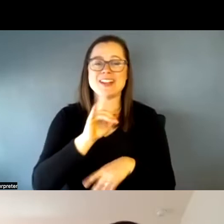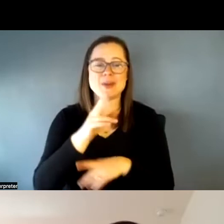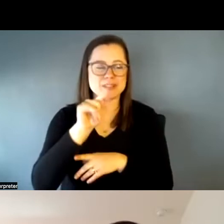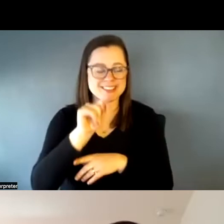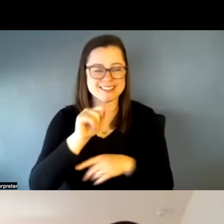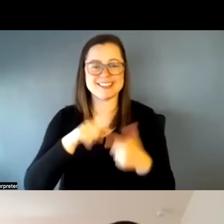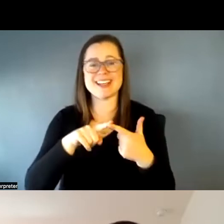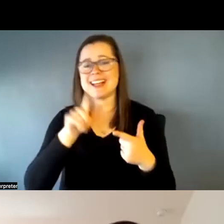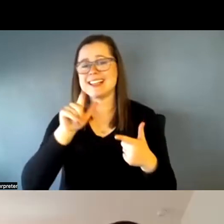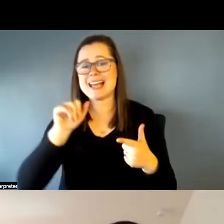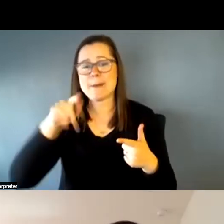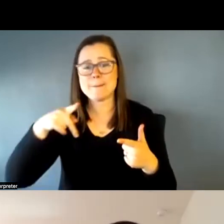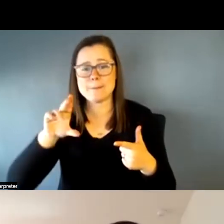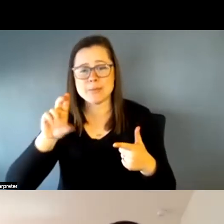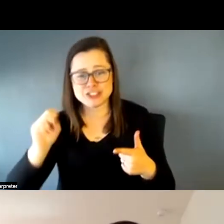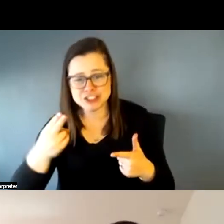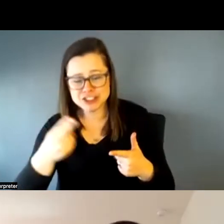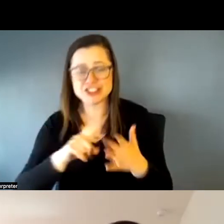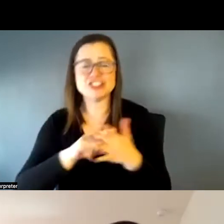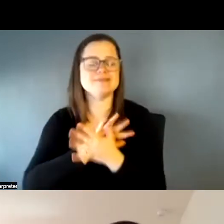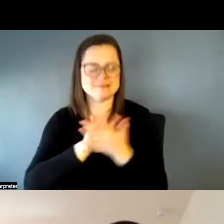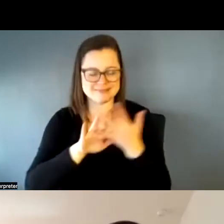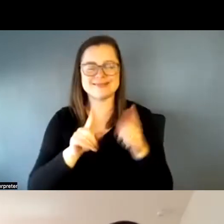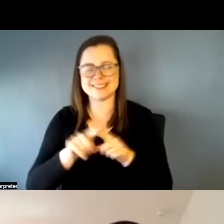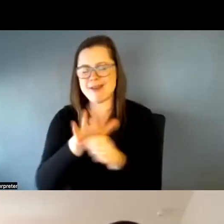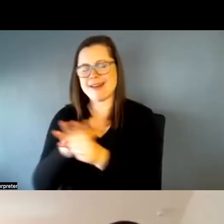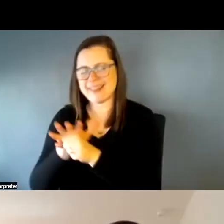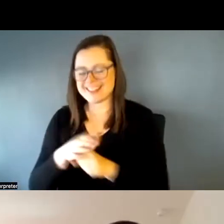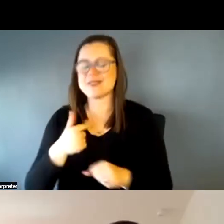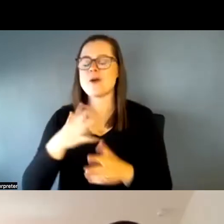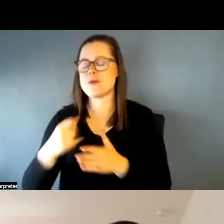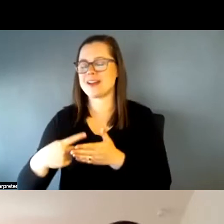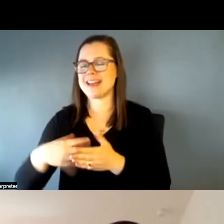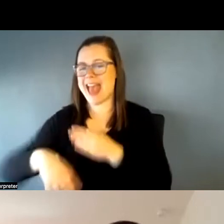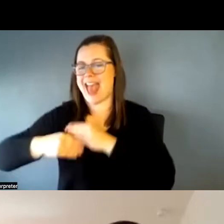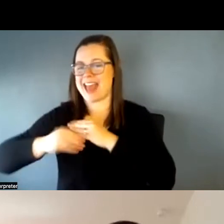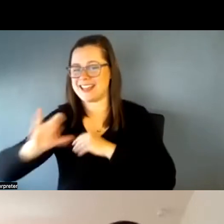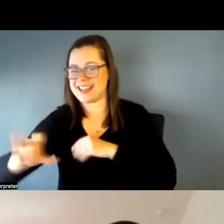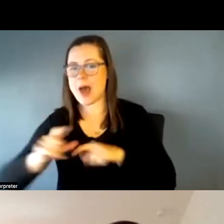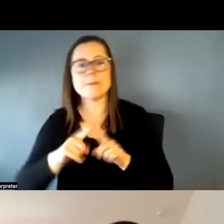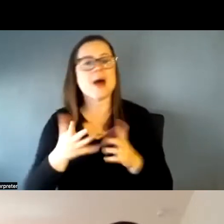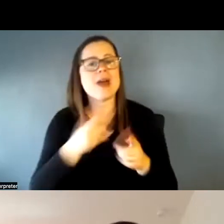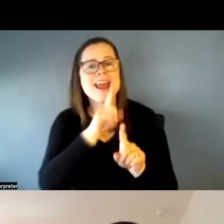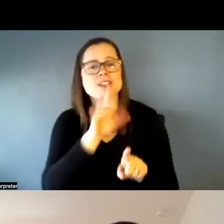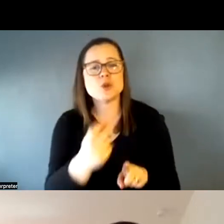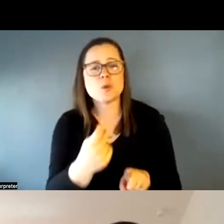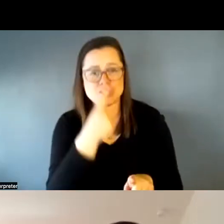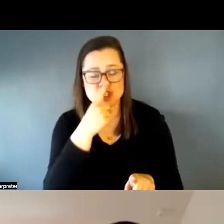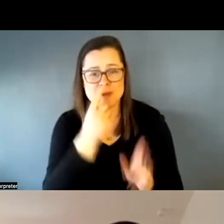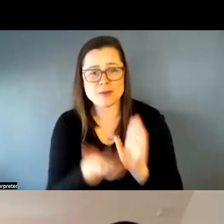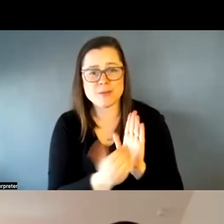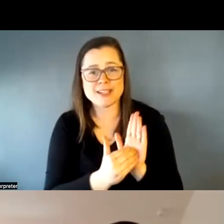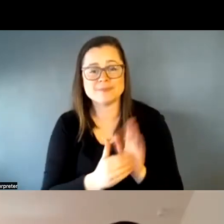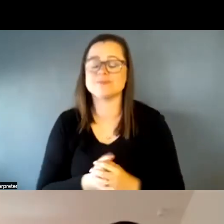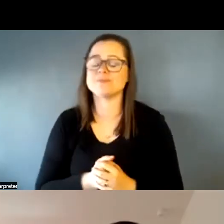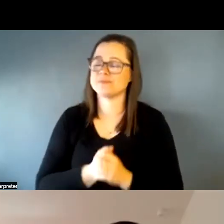all that. So I'd like to talk a little bit about that, but I'd also like to answer your question. You'll have to remind me what it is. Basically, I'm just wondering in terms of